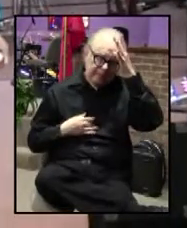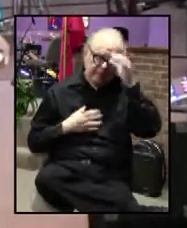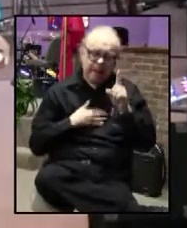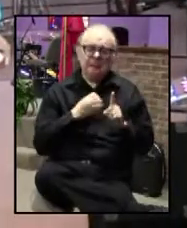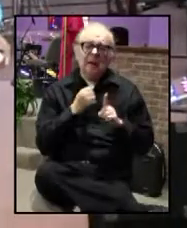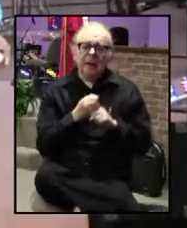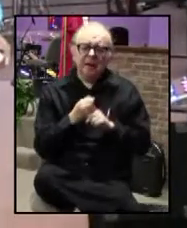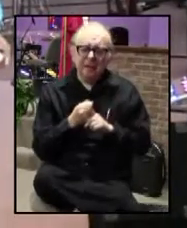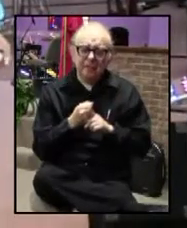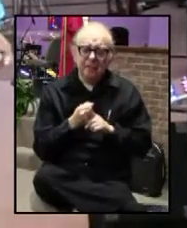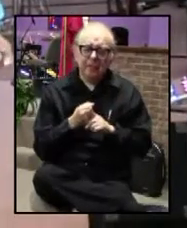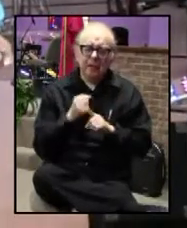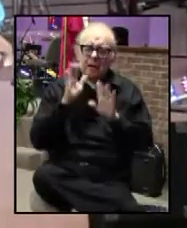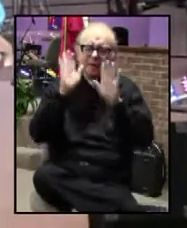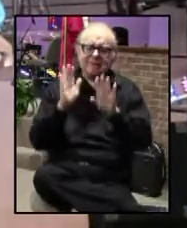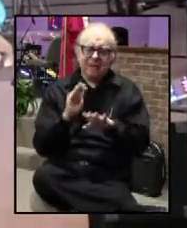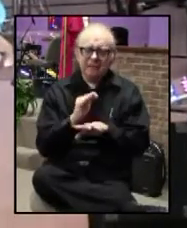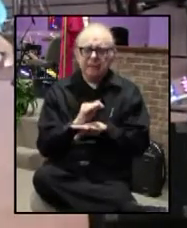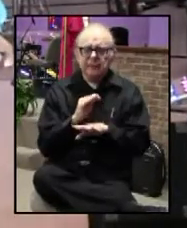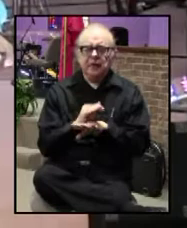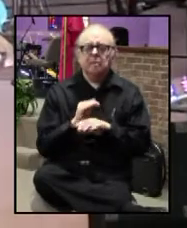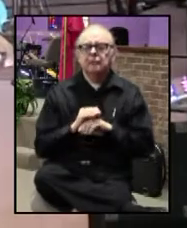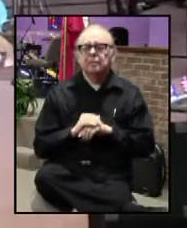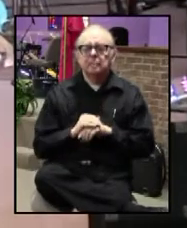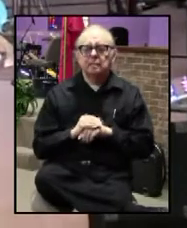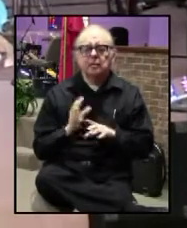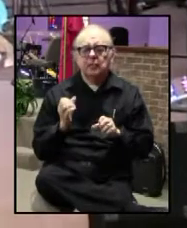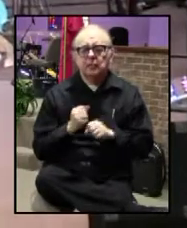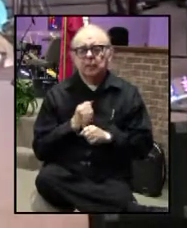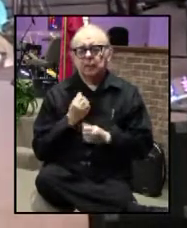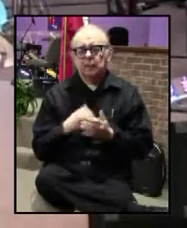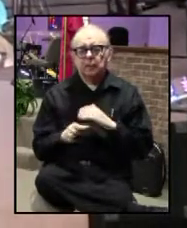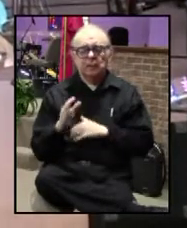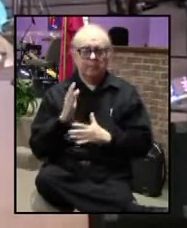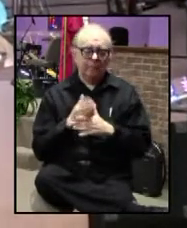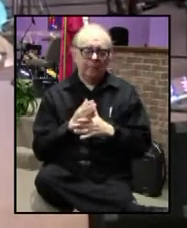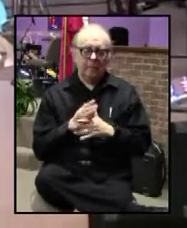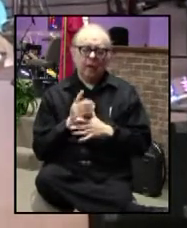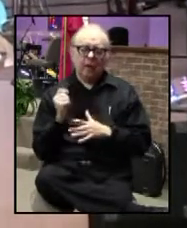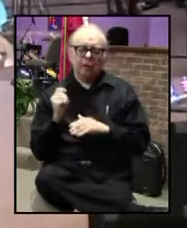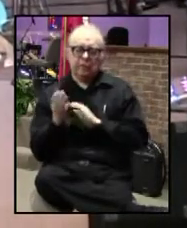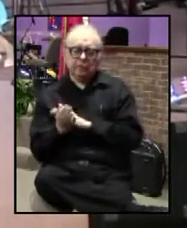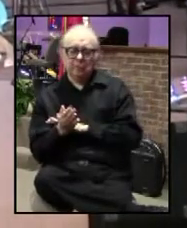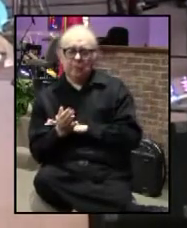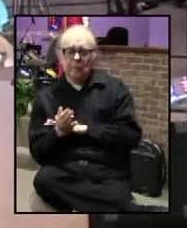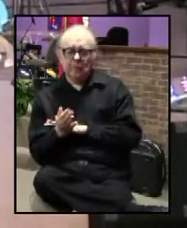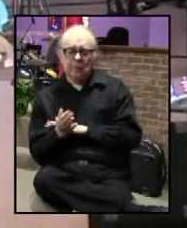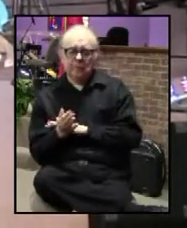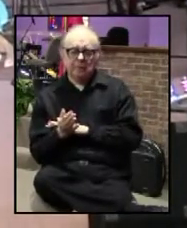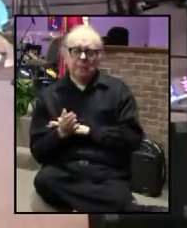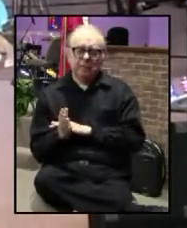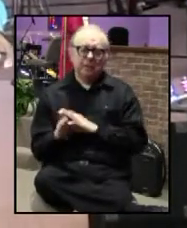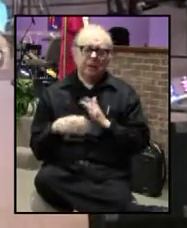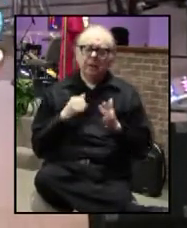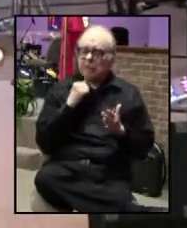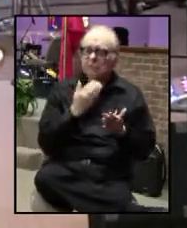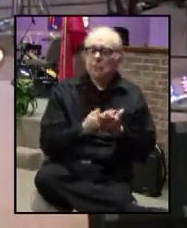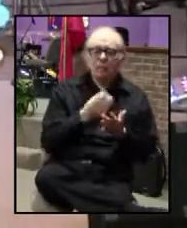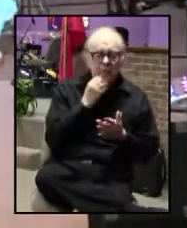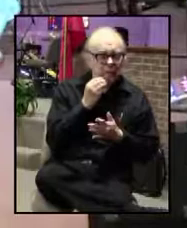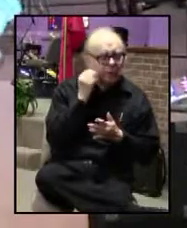attack on Sunday evening. I got out of Germany on Tuesday morning. I didn't get back